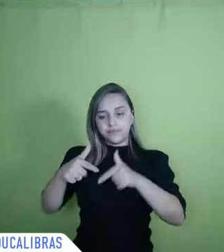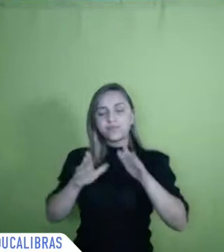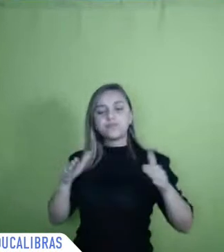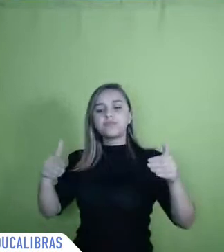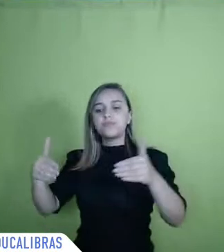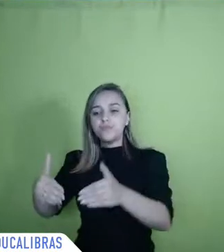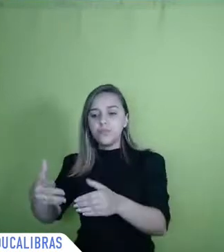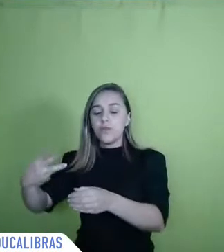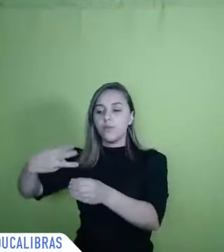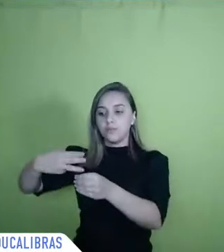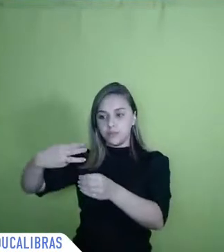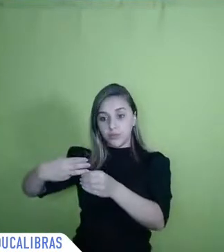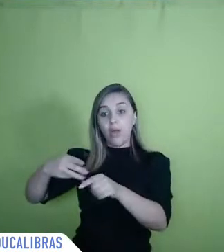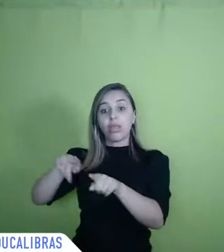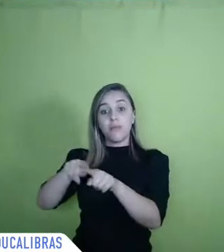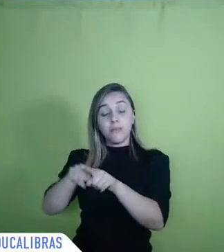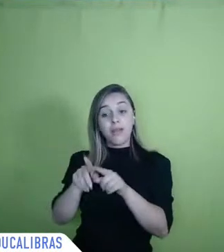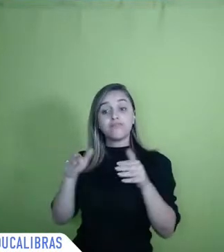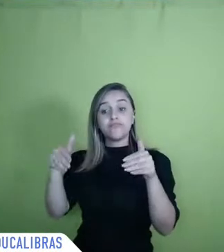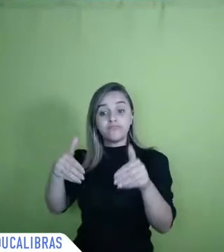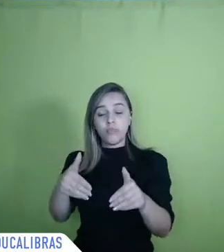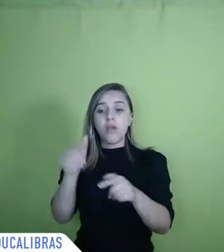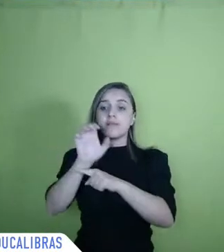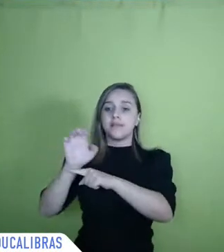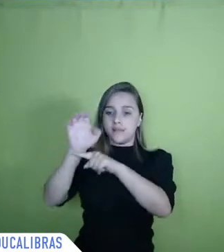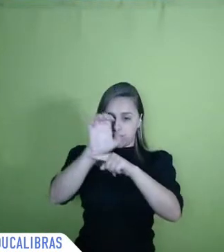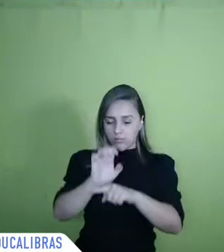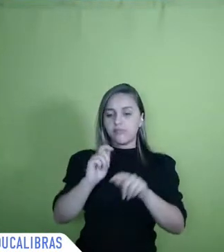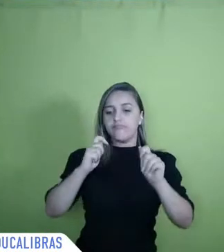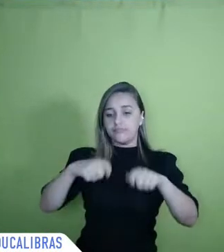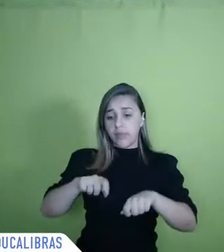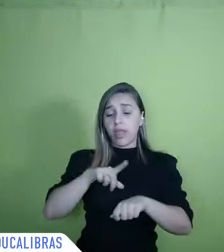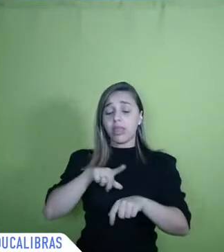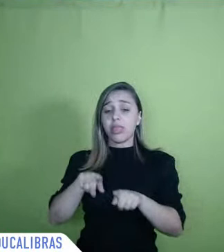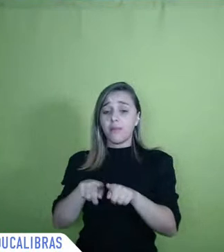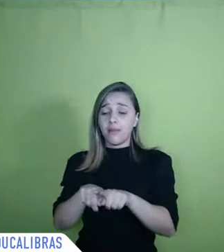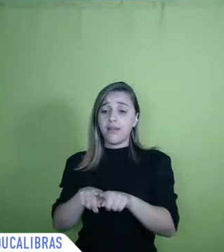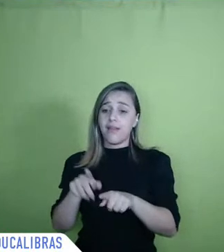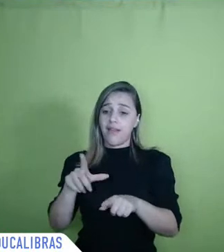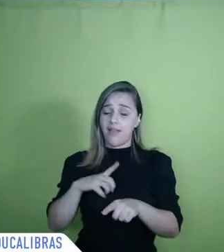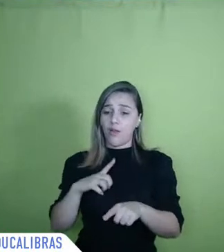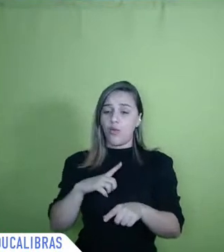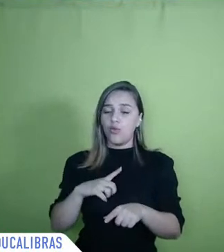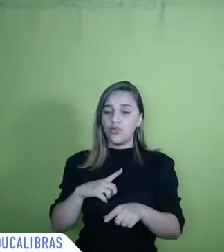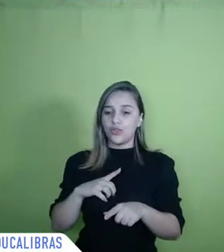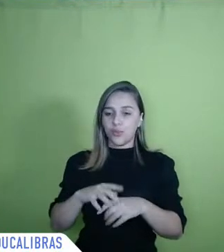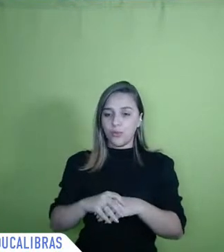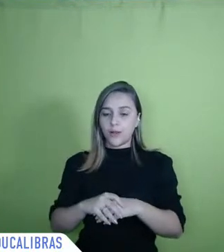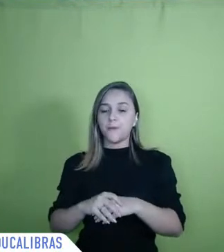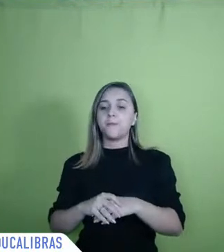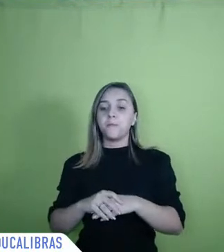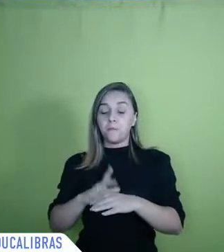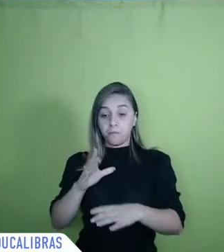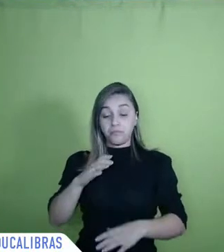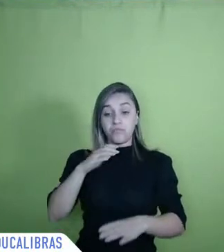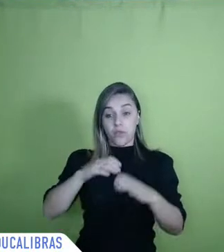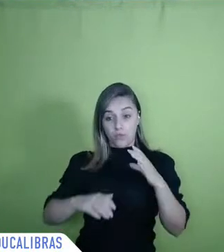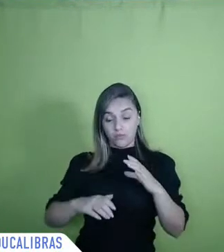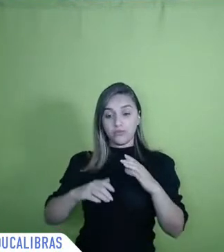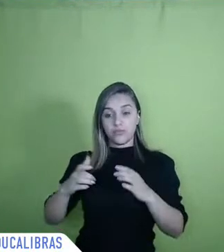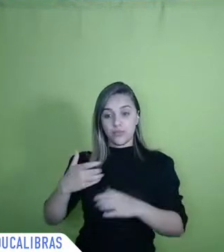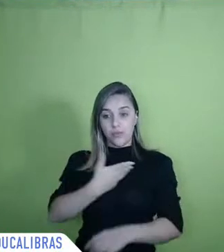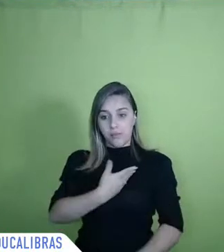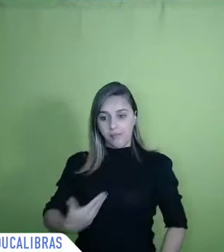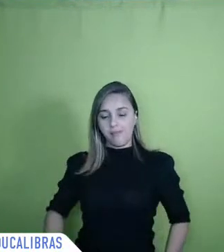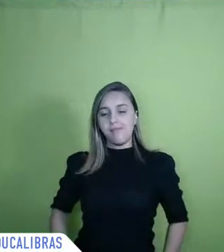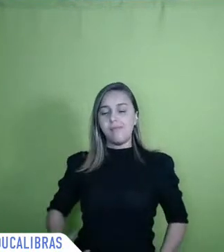division of the budget he has. We work a lot on a city level, but I think that would work on a state